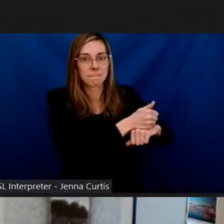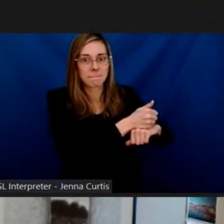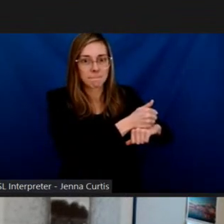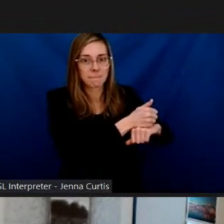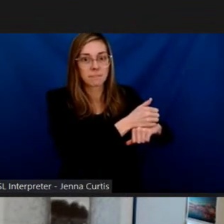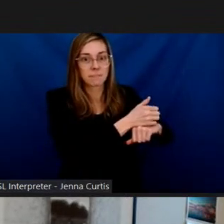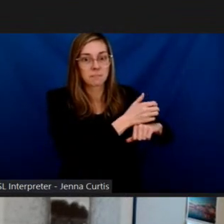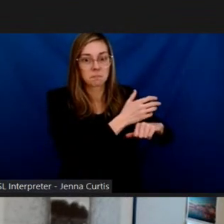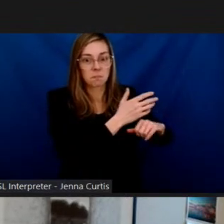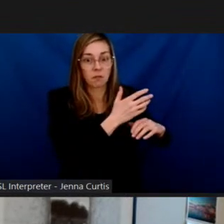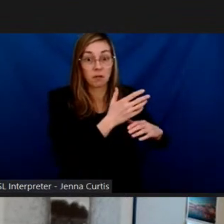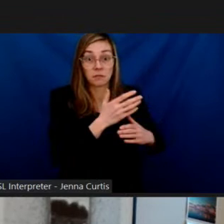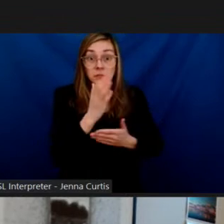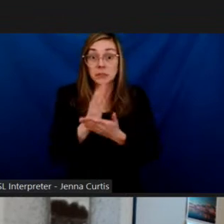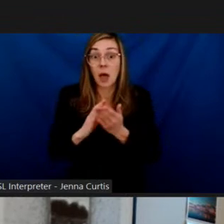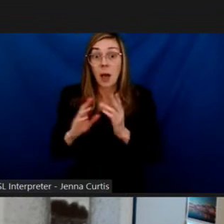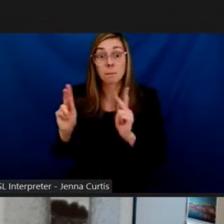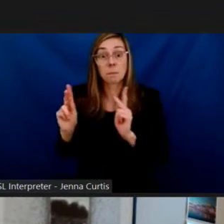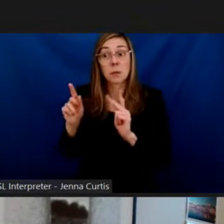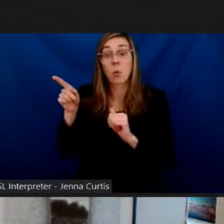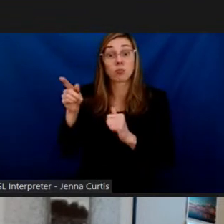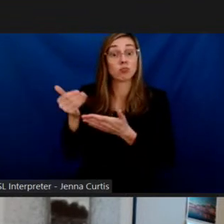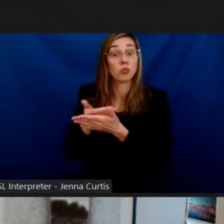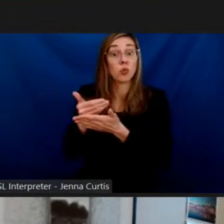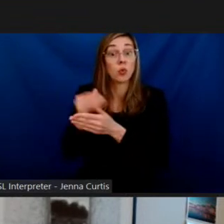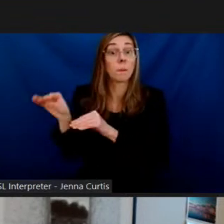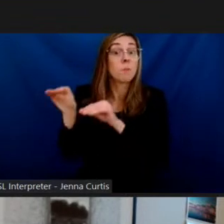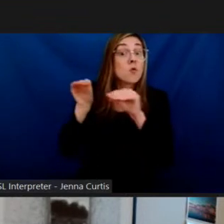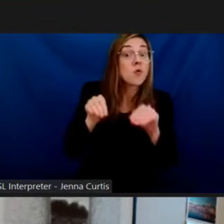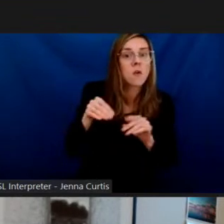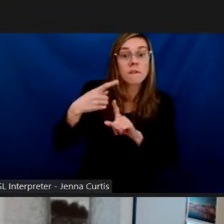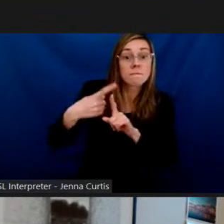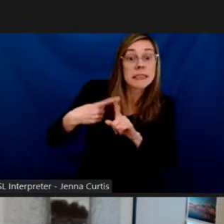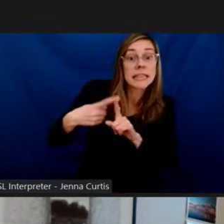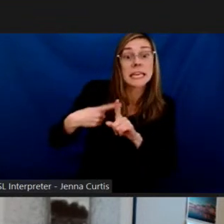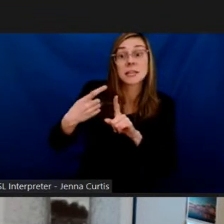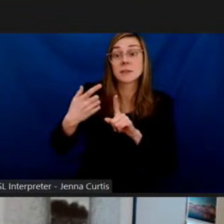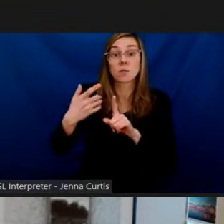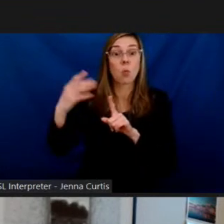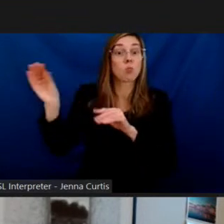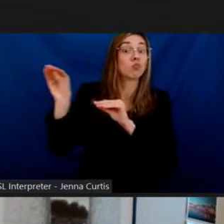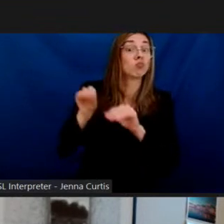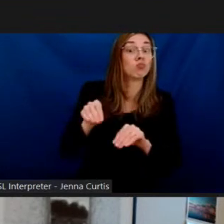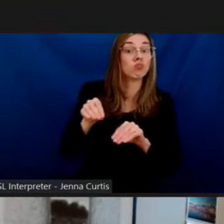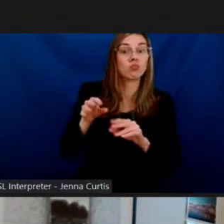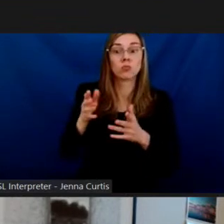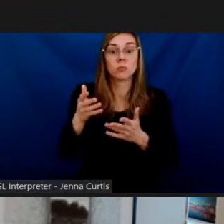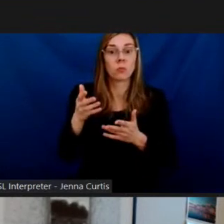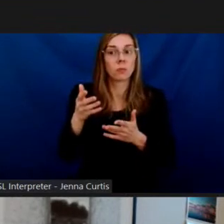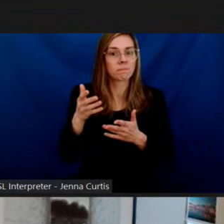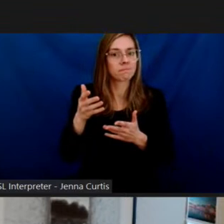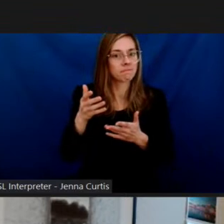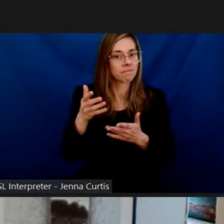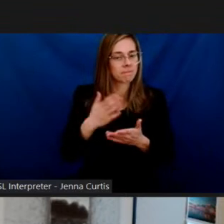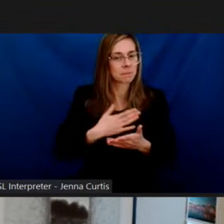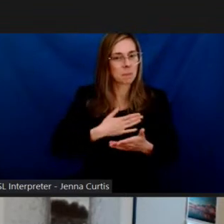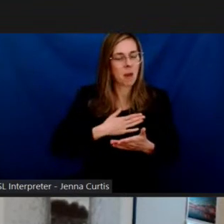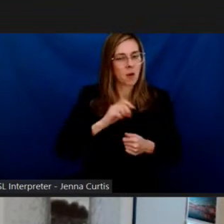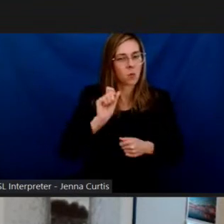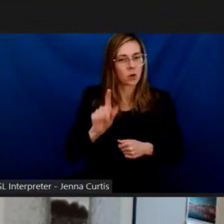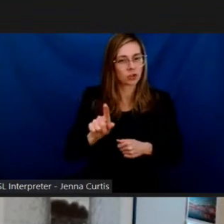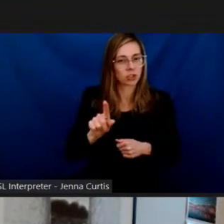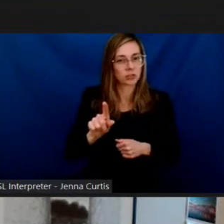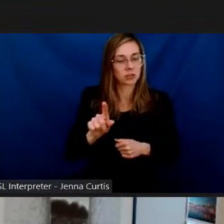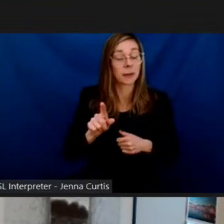these spots in our area. My question, because this has been something that's happened a long time ago,